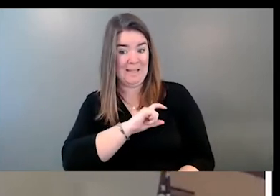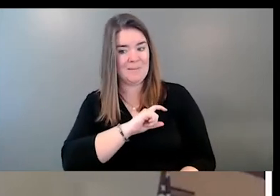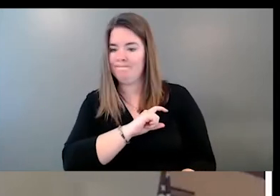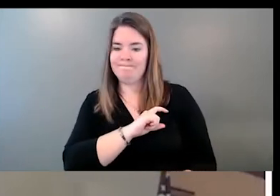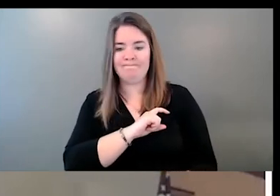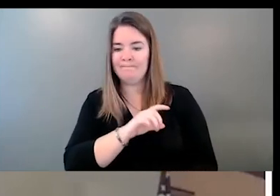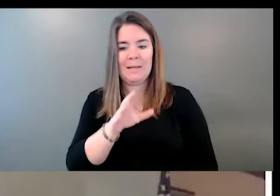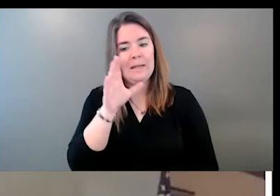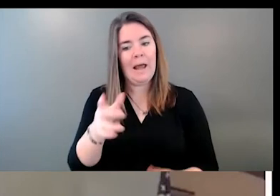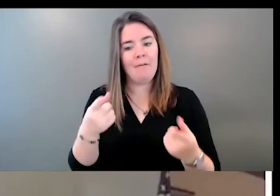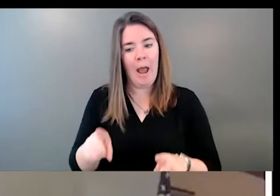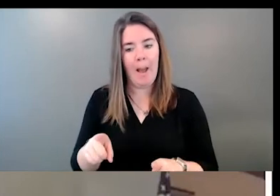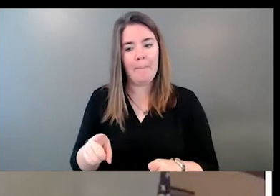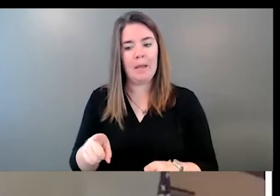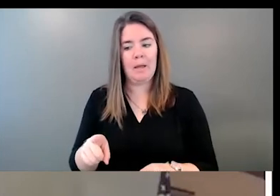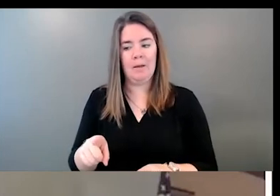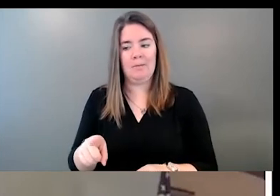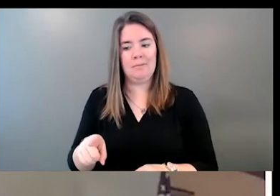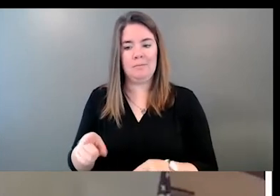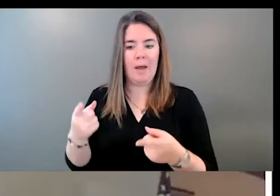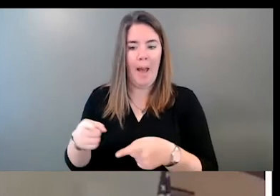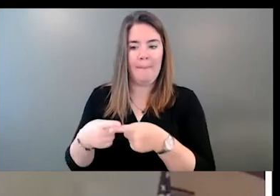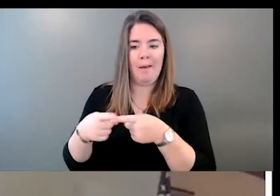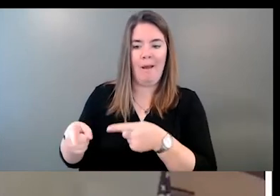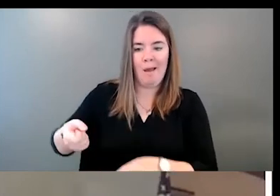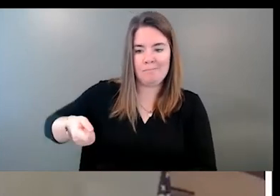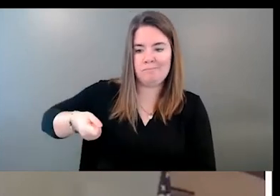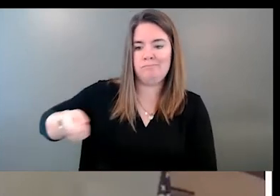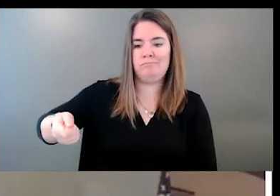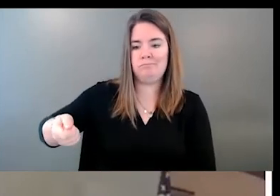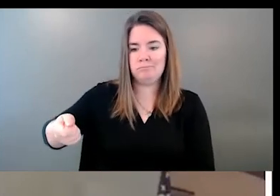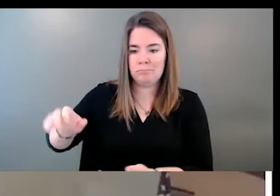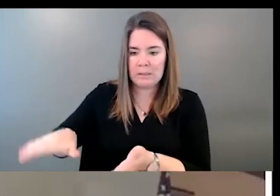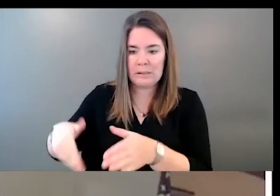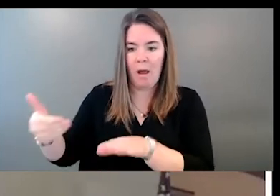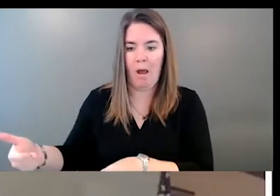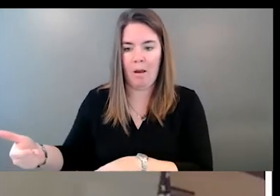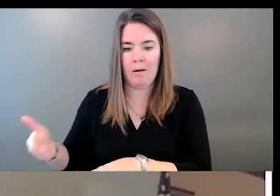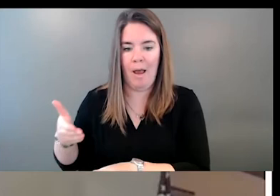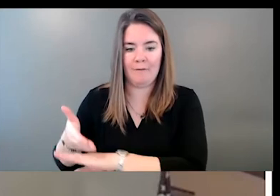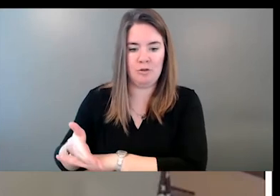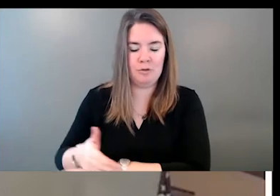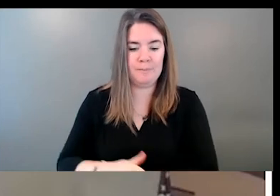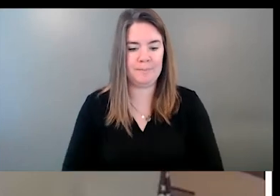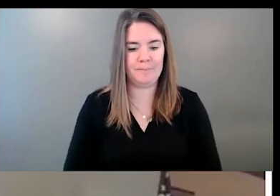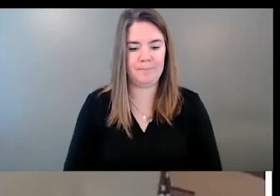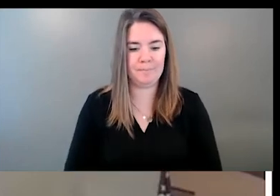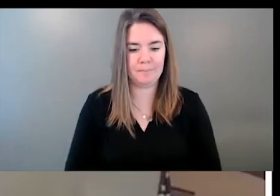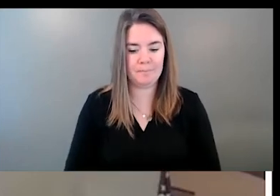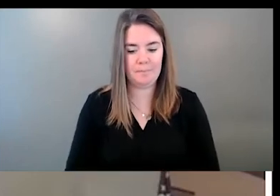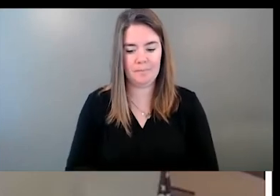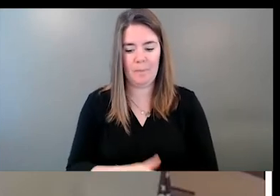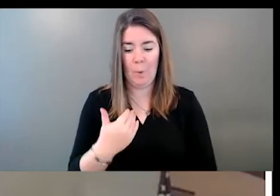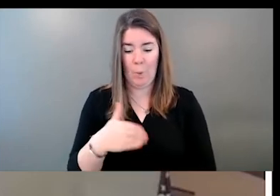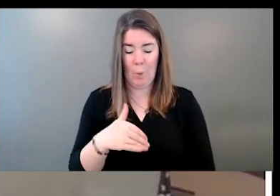While we cannot yet prevent all domestic violence homicide, these cases where the courts and law enforcement were involved are a key